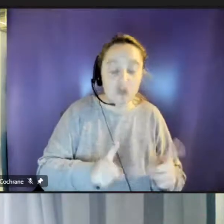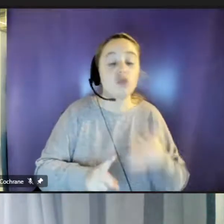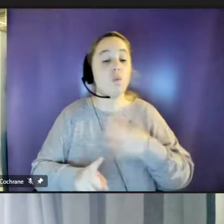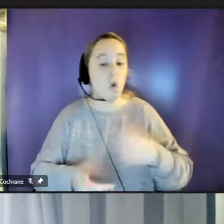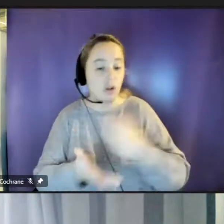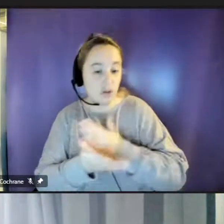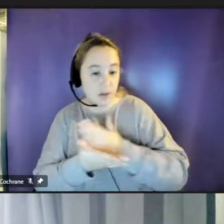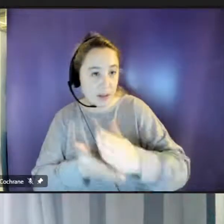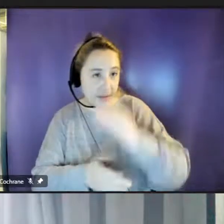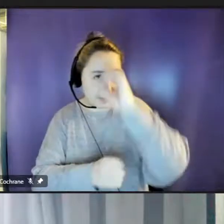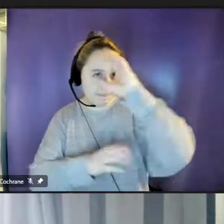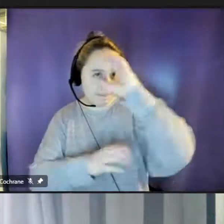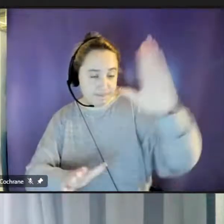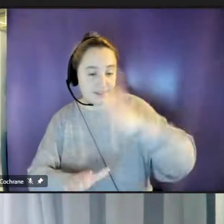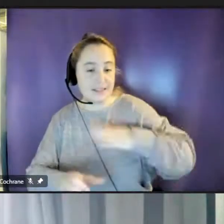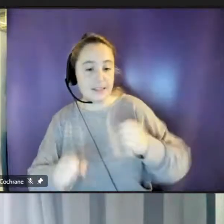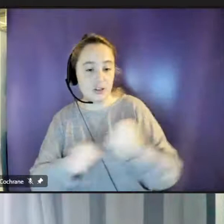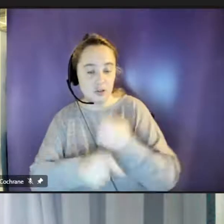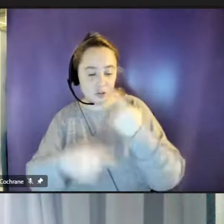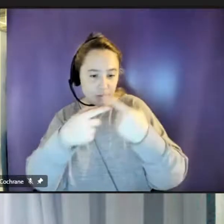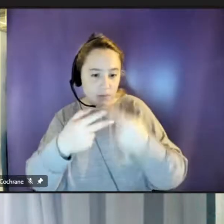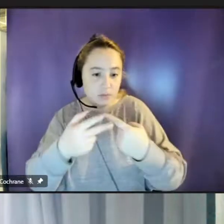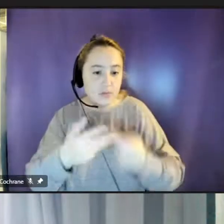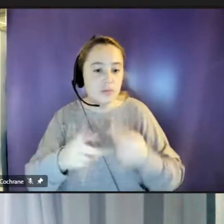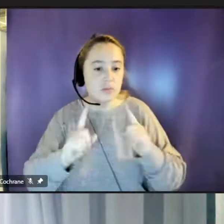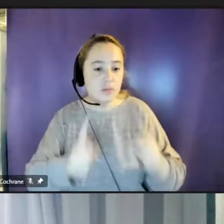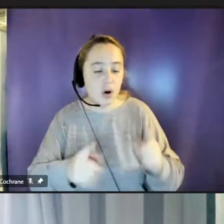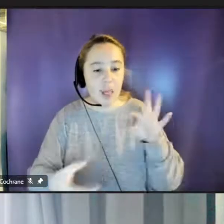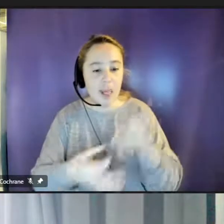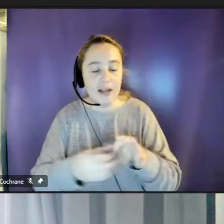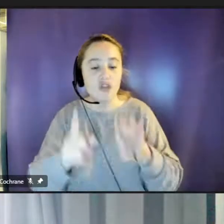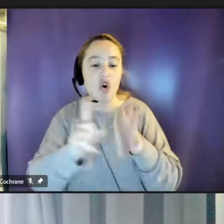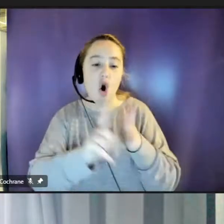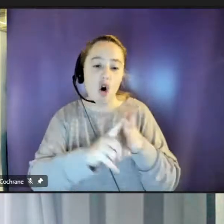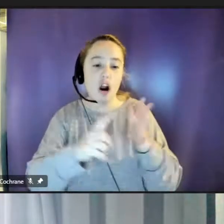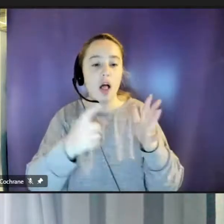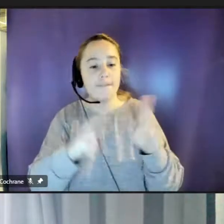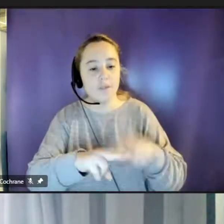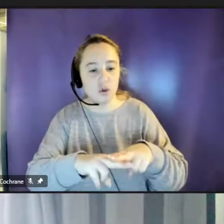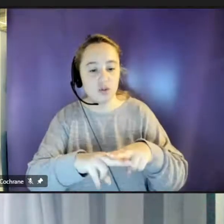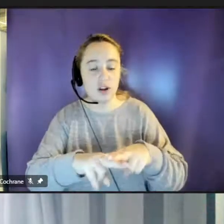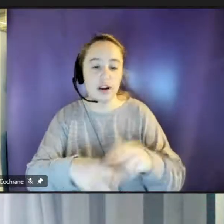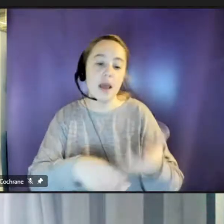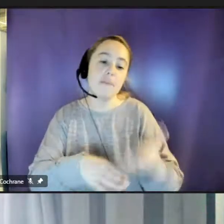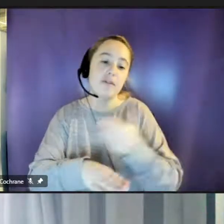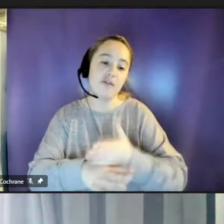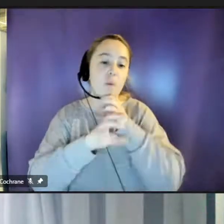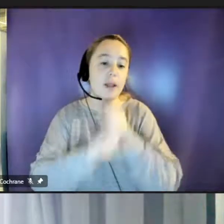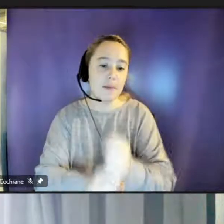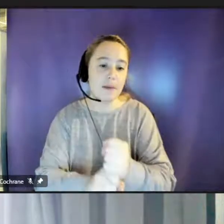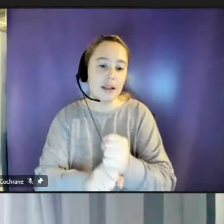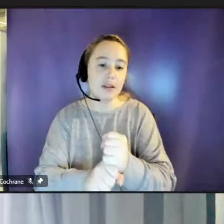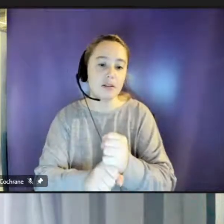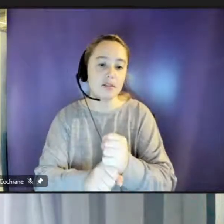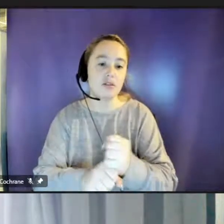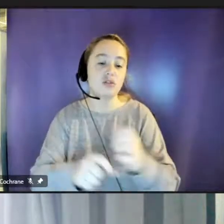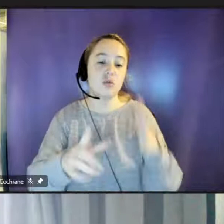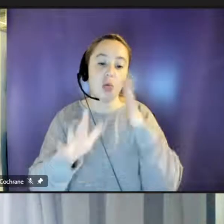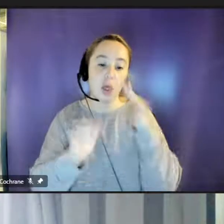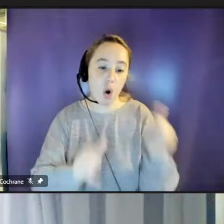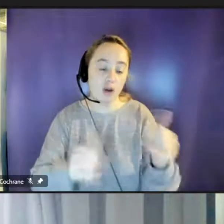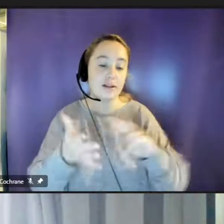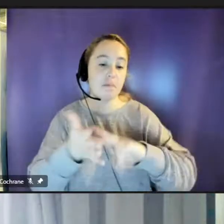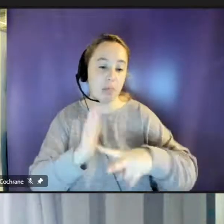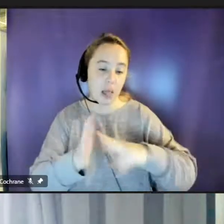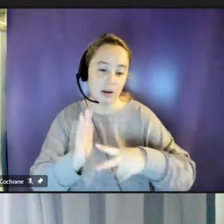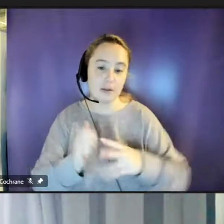clear as to what we need to do relates to Oracle Fusion before we commit the rest of the audit plan. So in